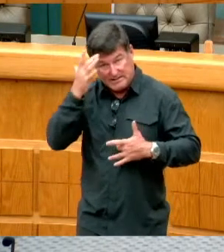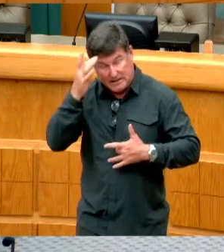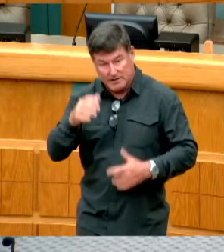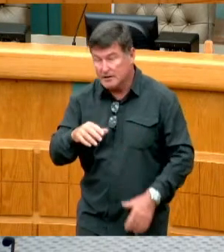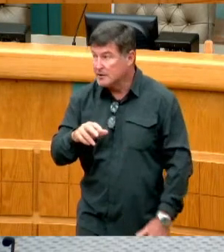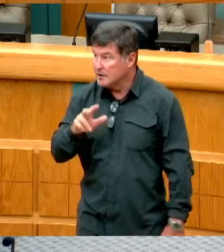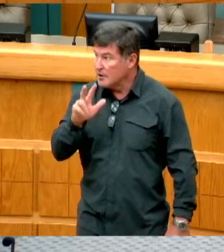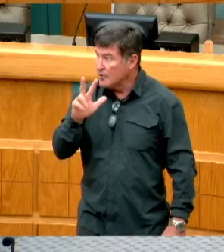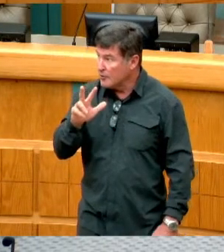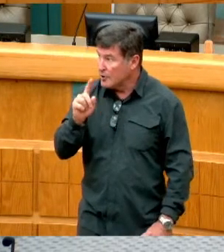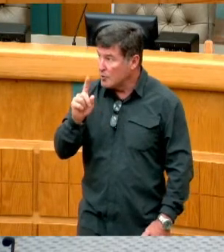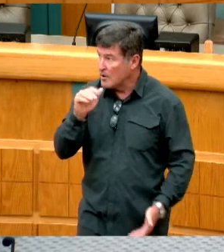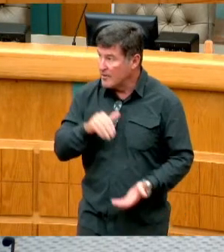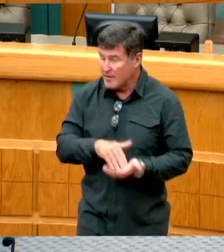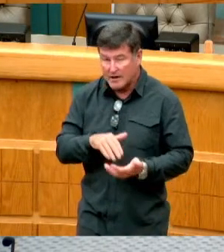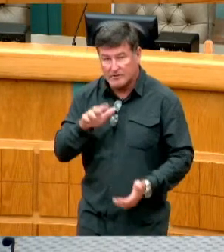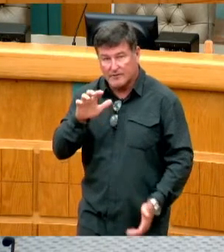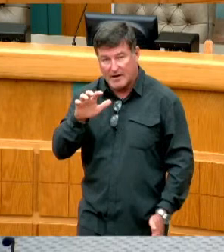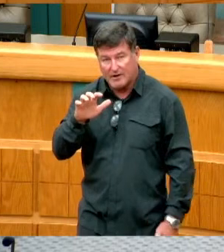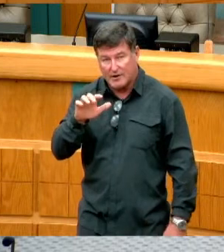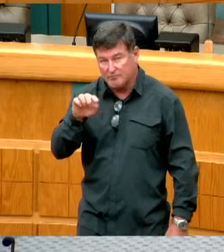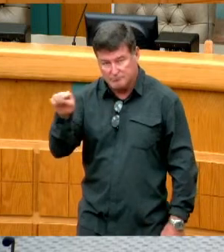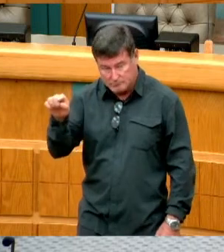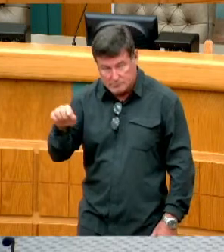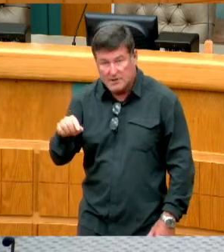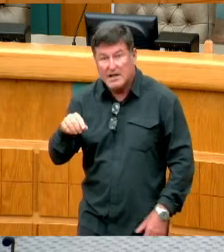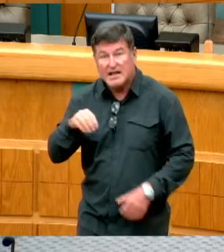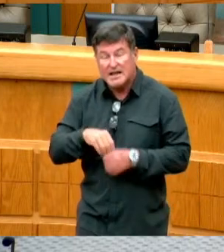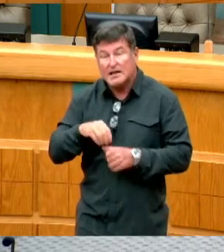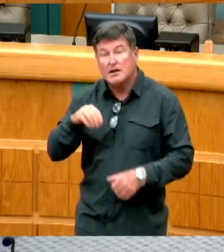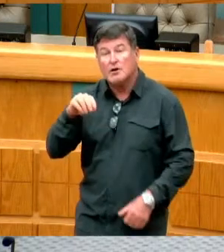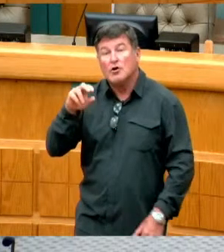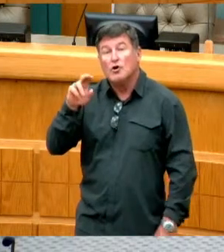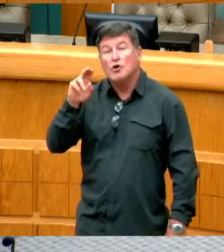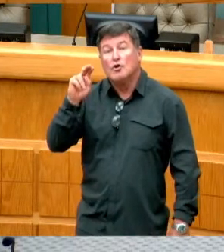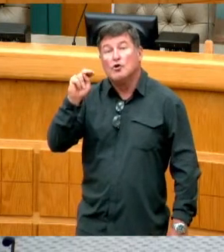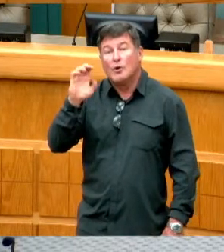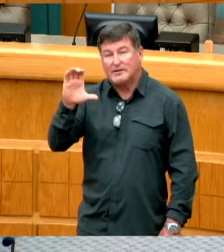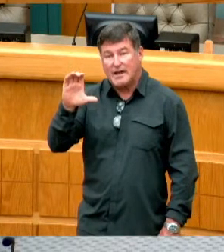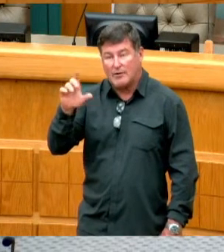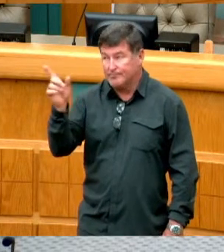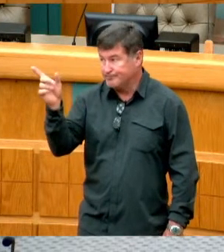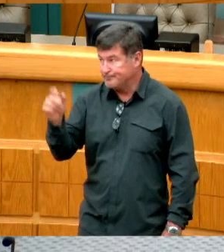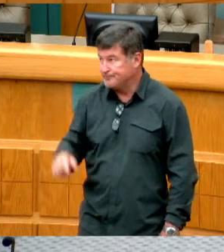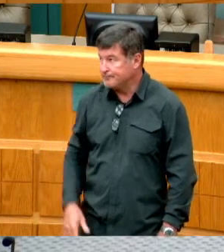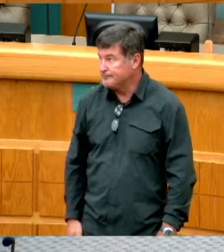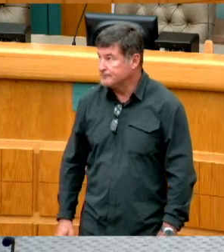34,554 cases of COVID-19 in Nueces County. Next slide, please.